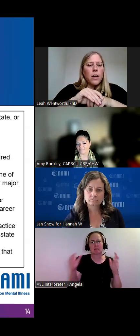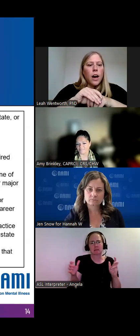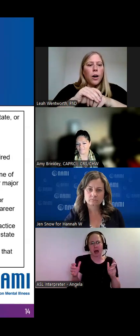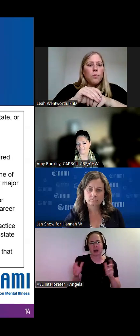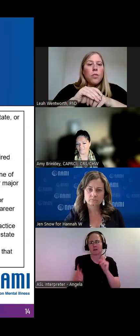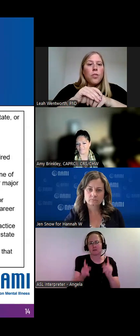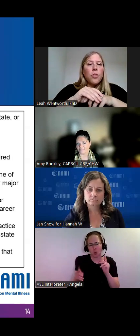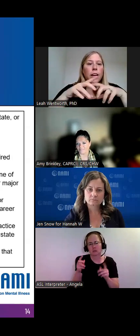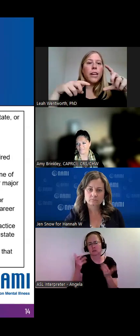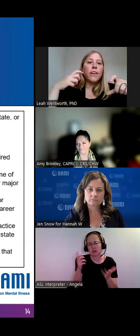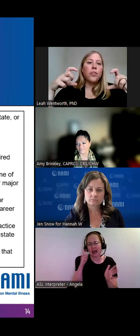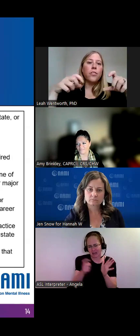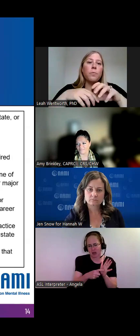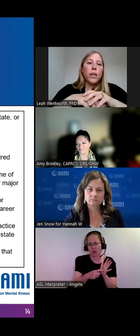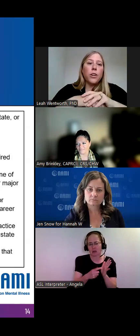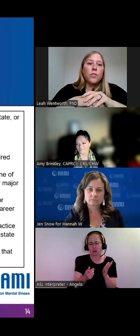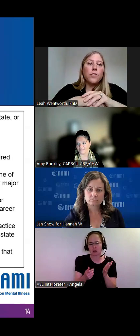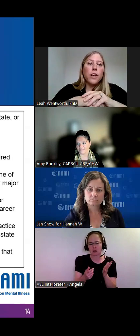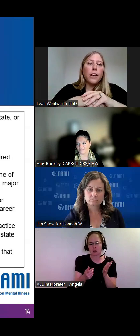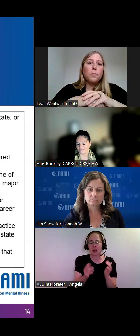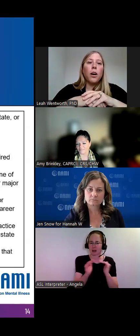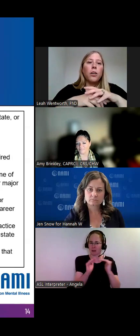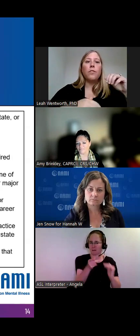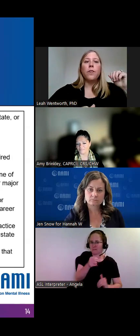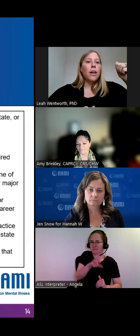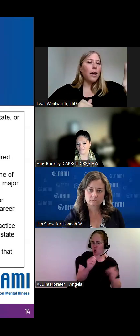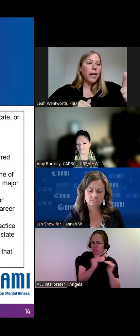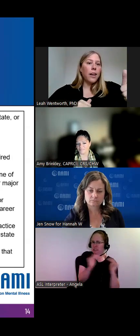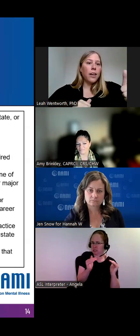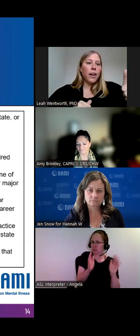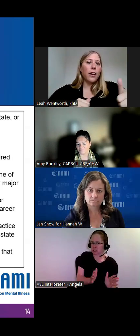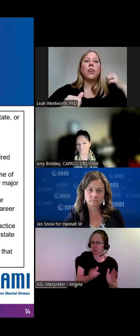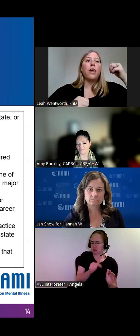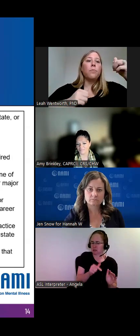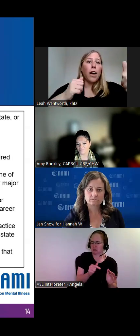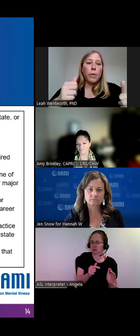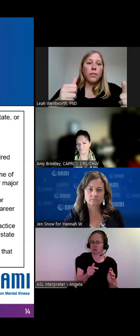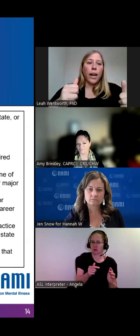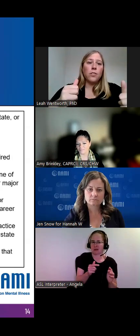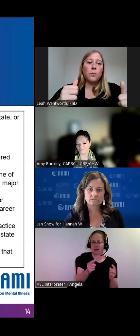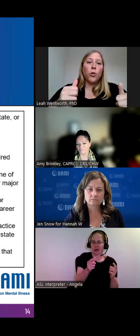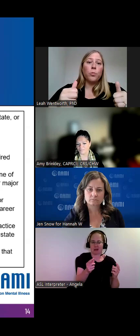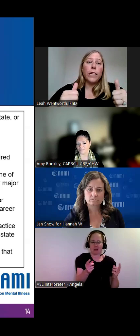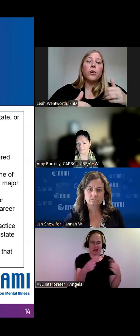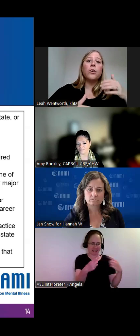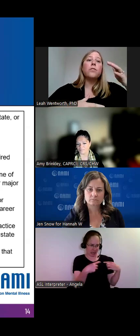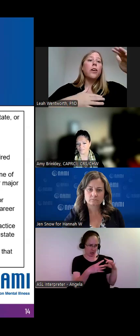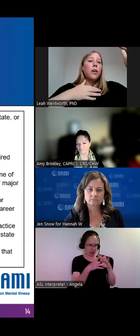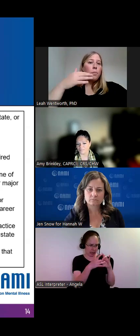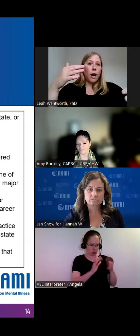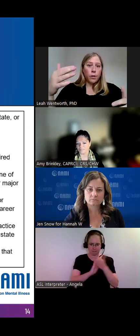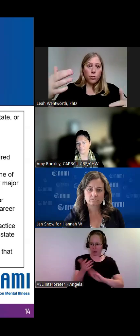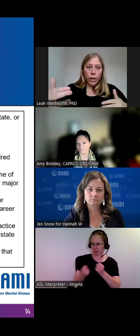identifying the identification of peers as part of attending Connection and then becoming Connection support group